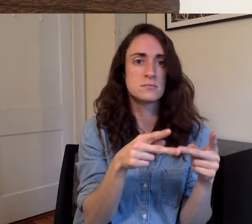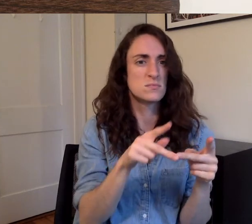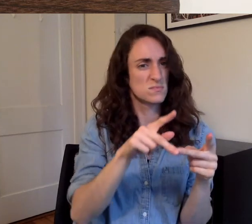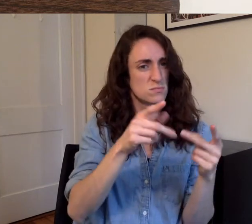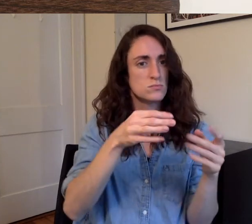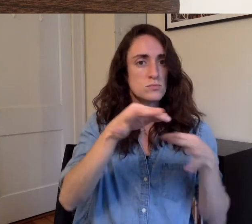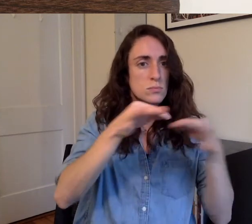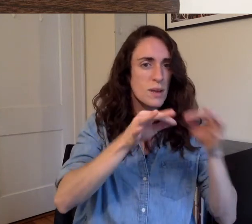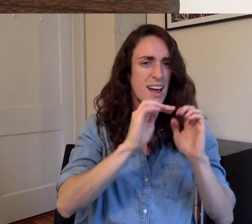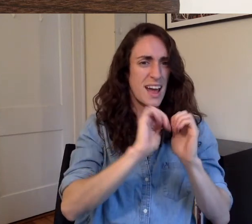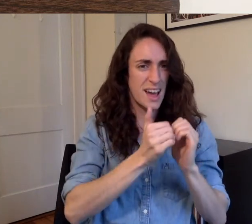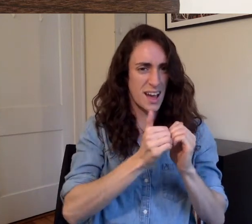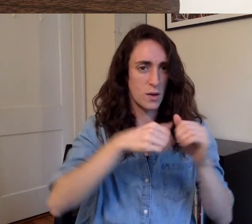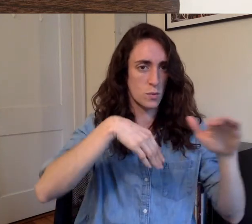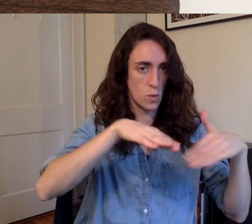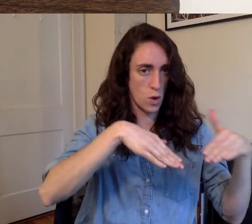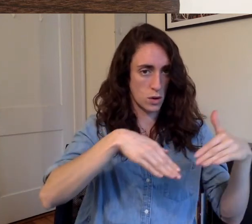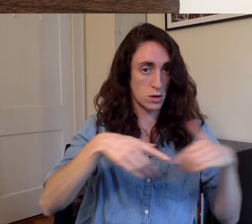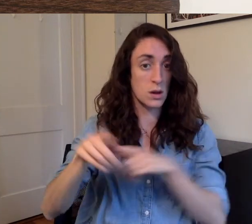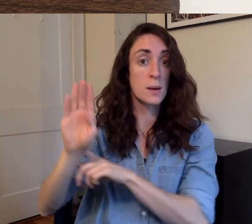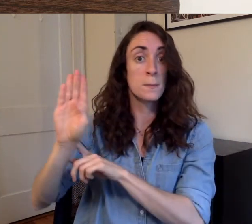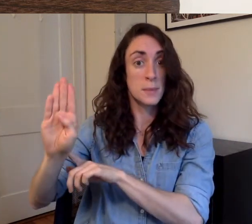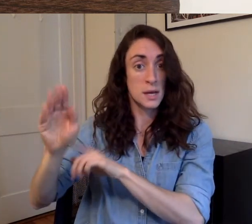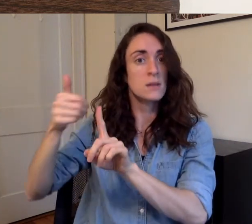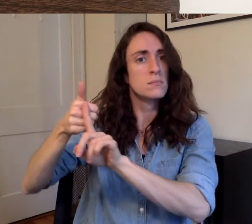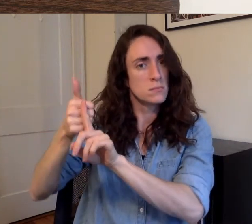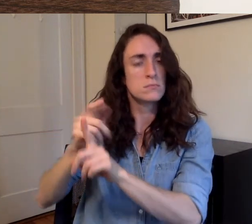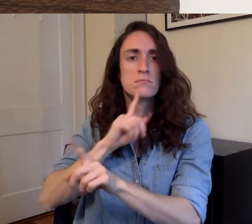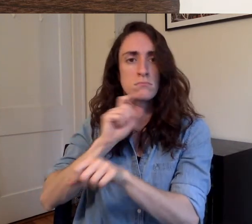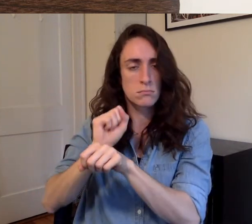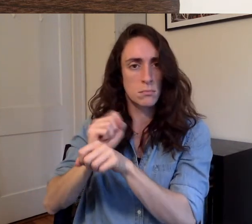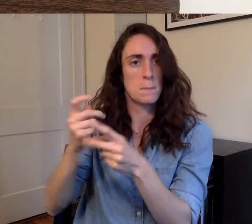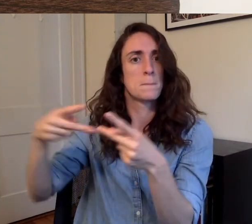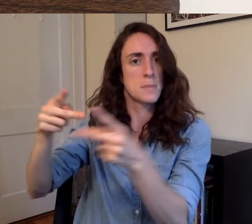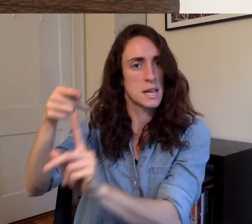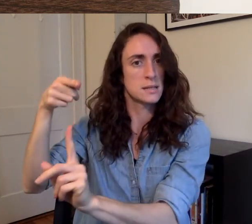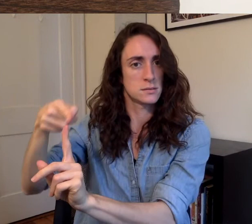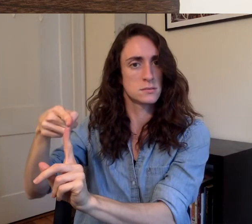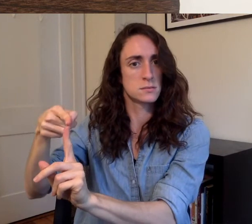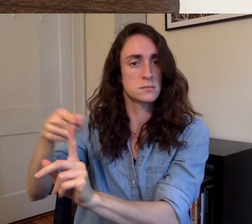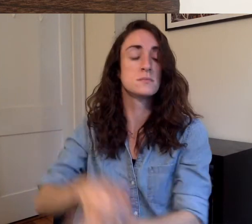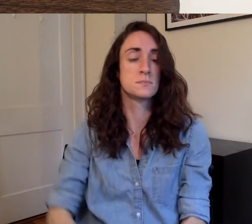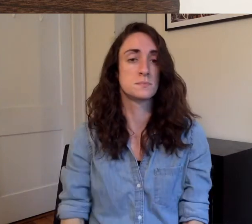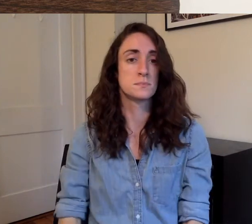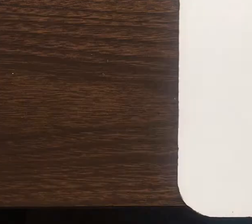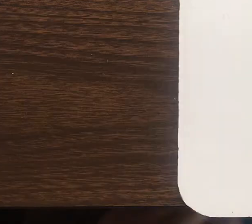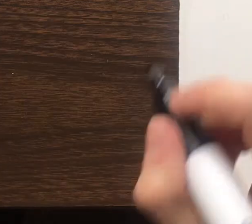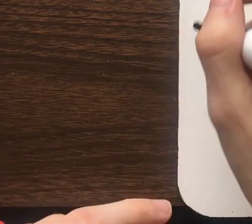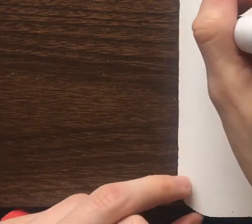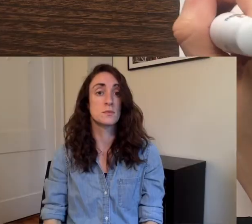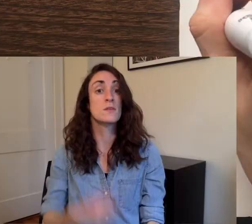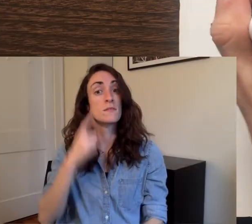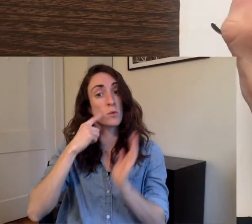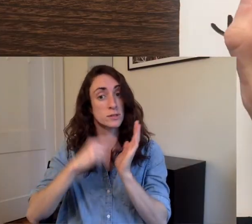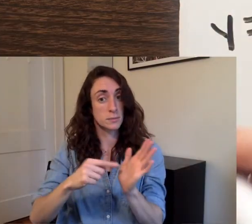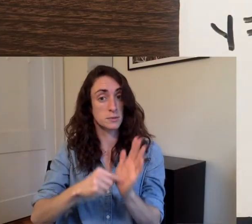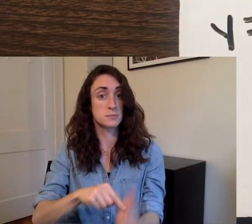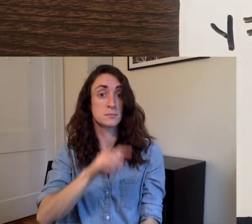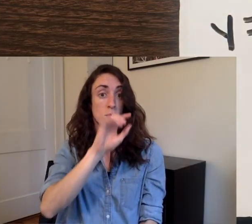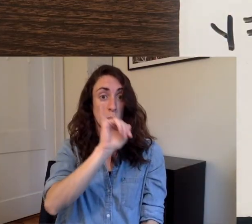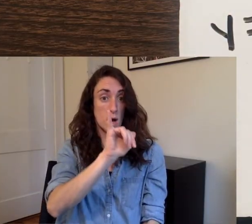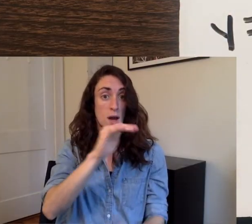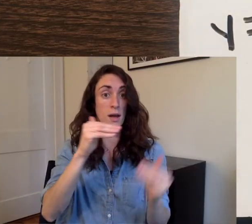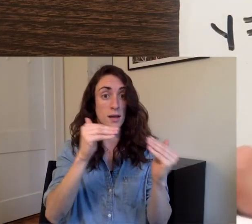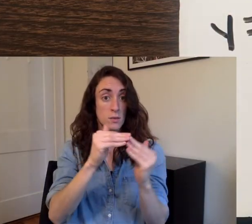M itself is not a place we can go to. It's rather directions that tell us how to move on the line. But B is a real place we can go